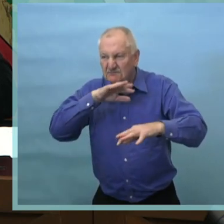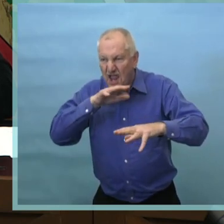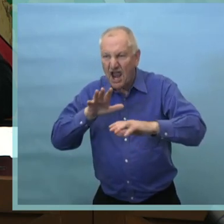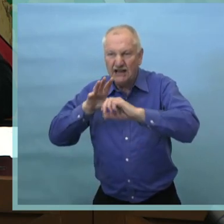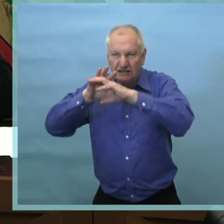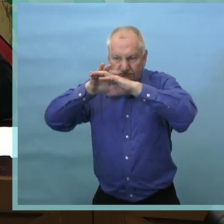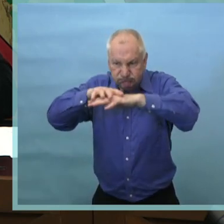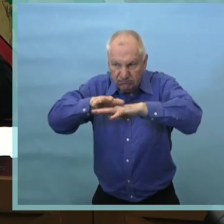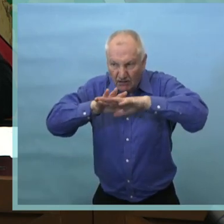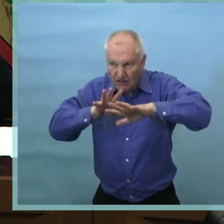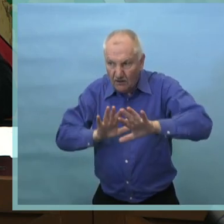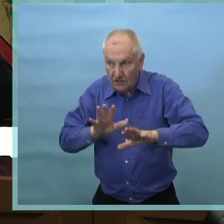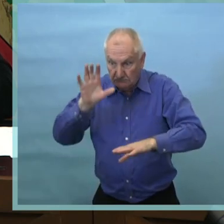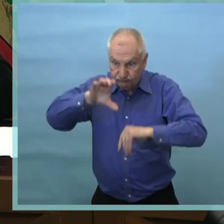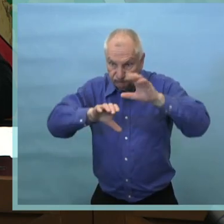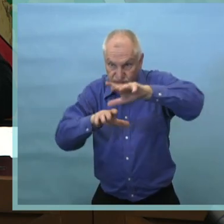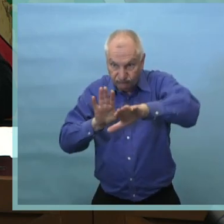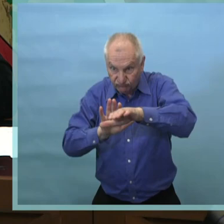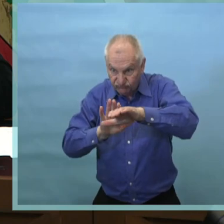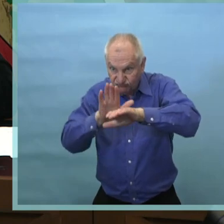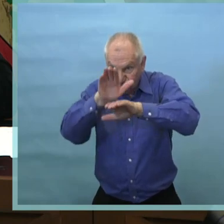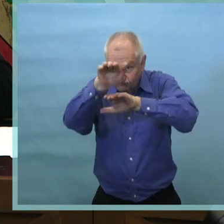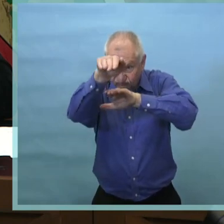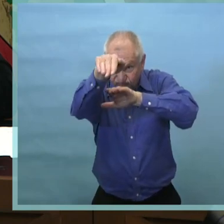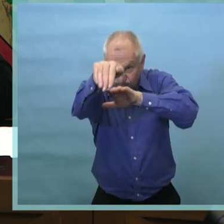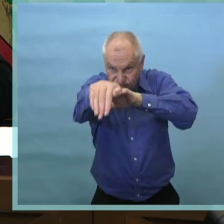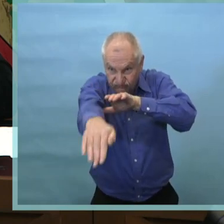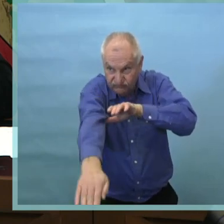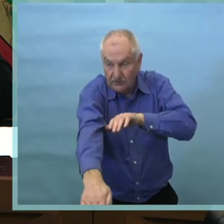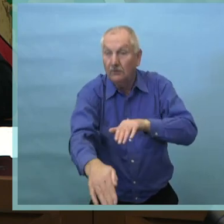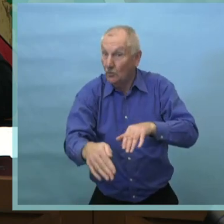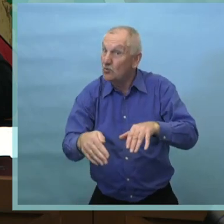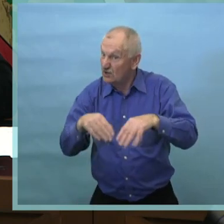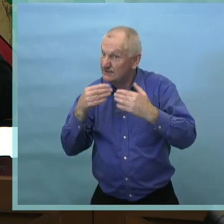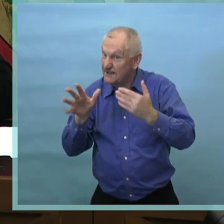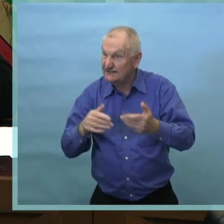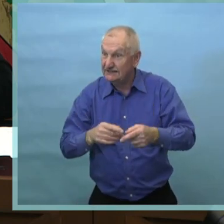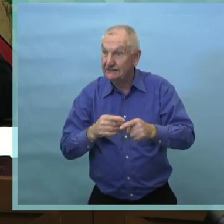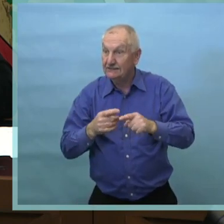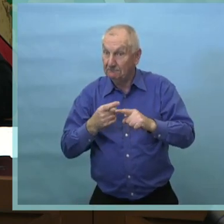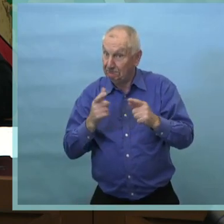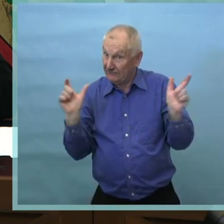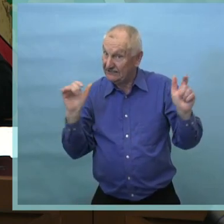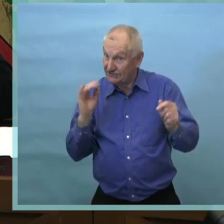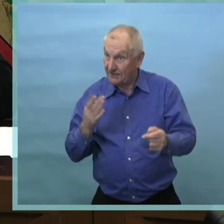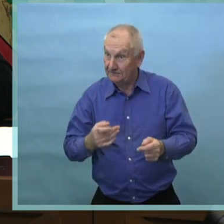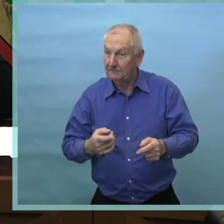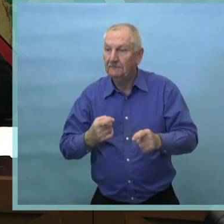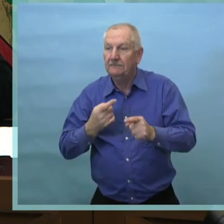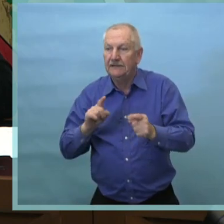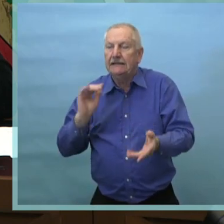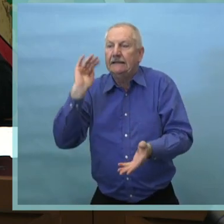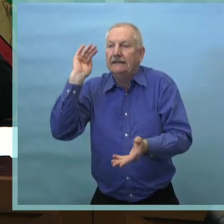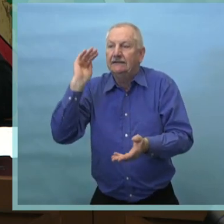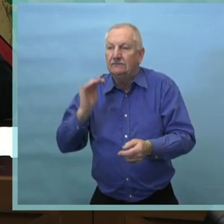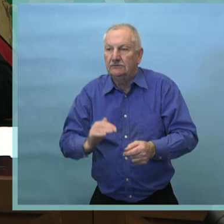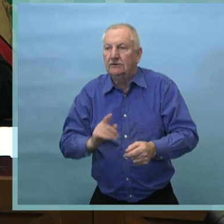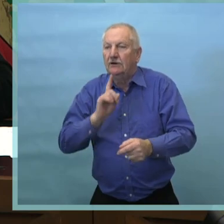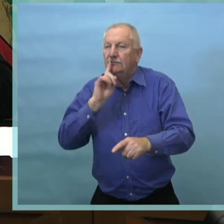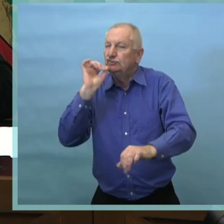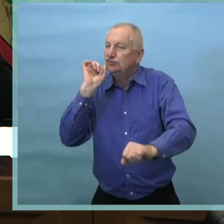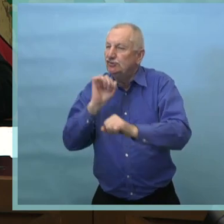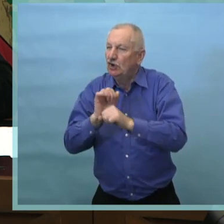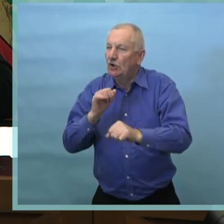you pack it. And it's quite a substantive ramp. We're going to leave it until we know that the levels have dropped substantially.